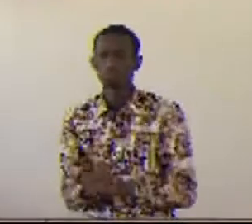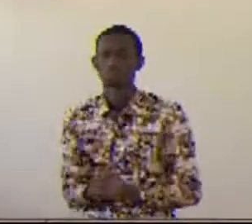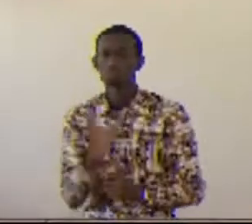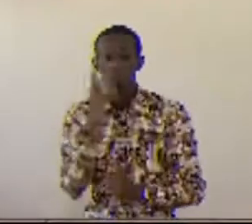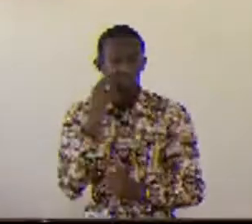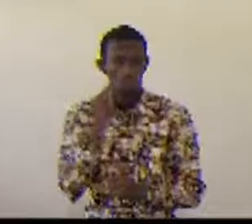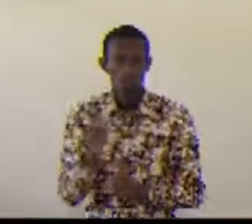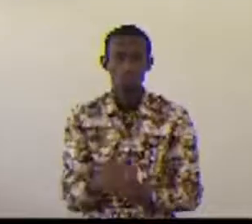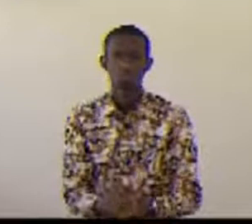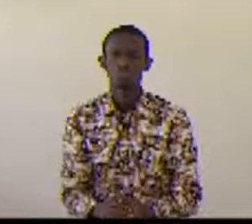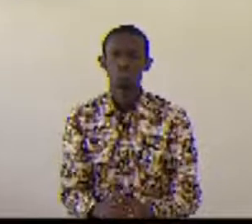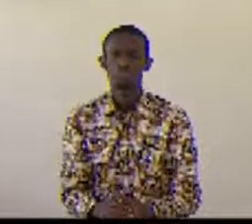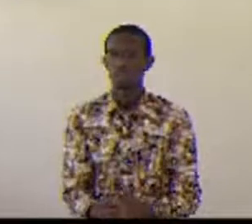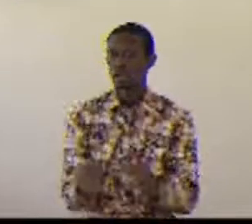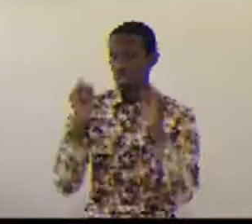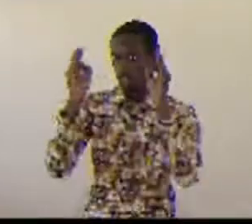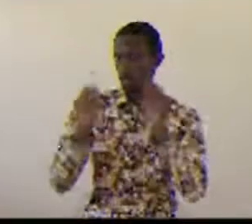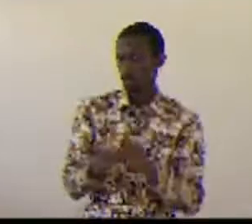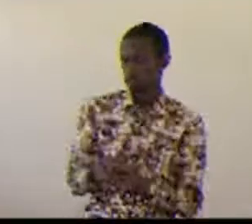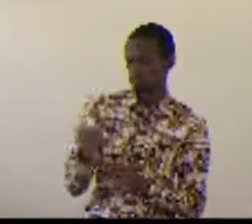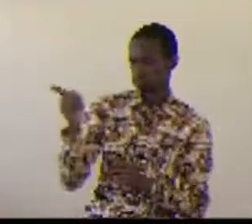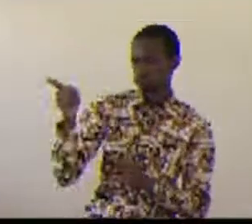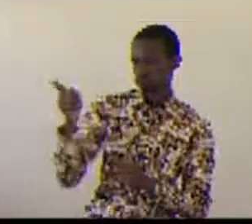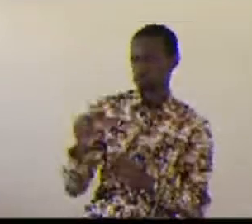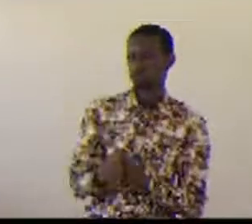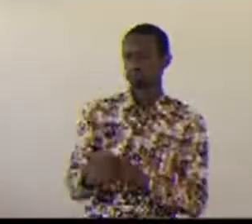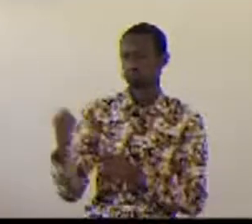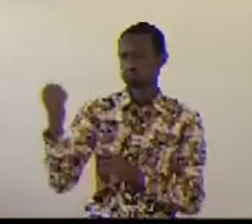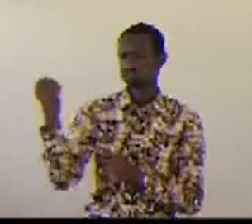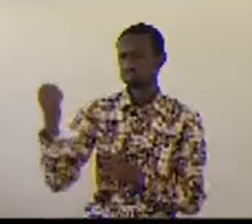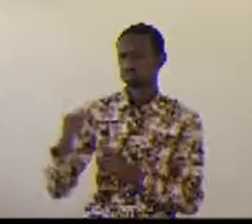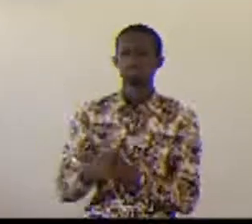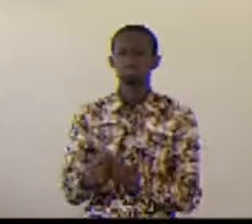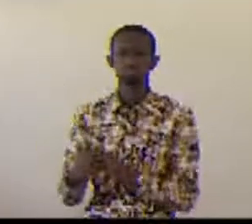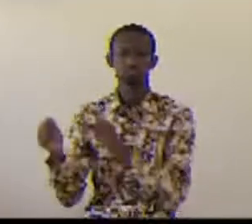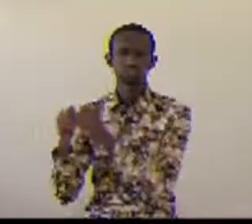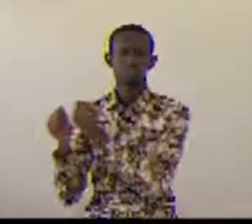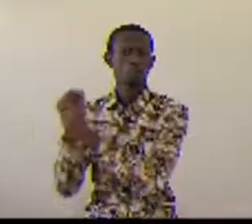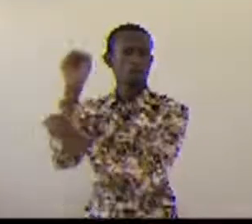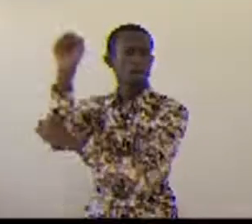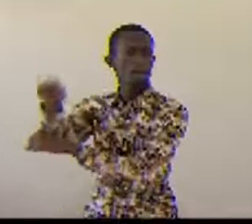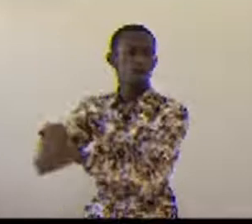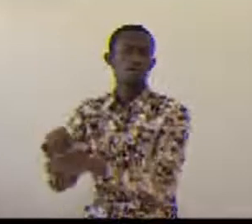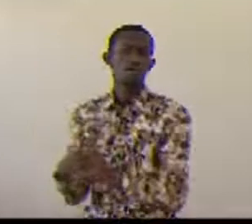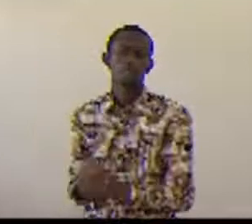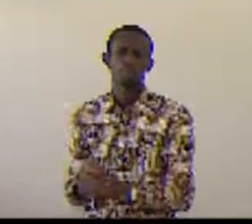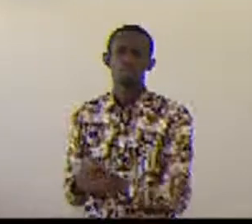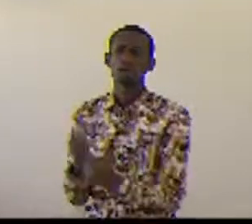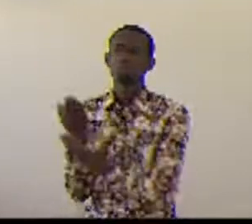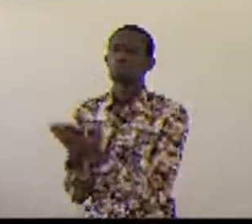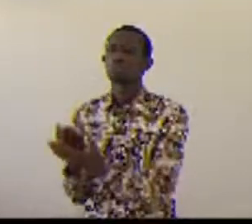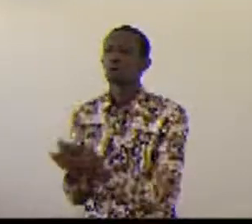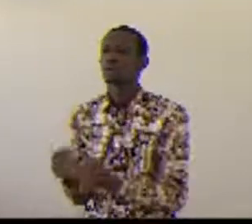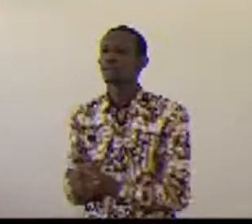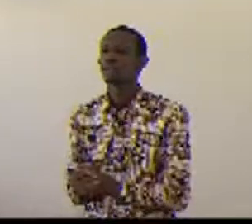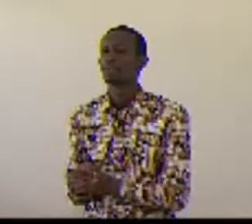In this, if these forces are stronger, more energy will be required to weaken them. And then the melting